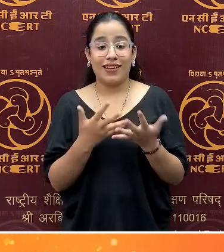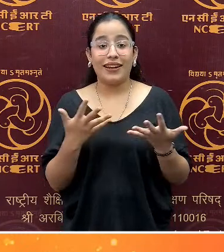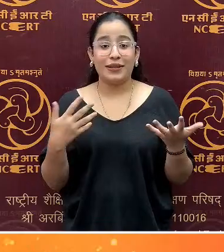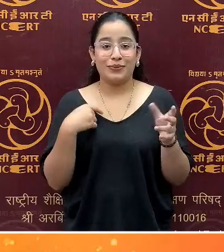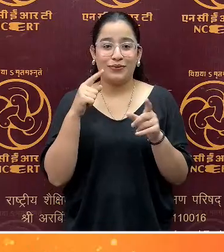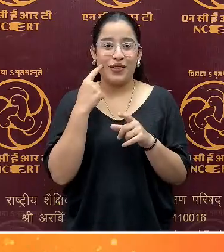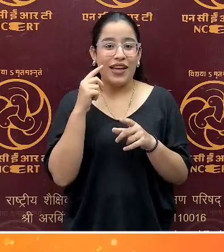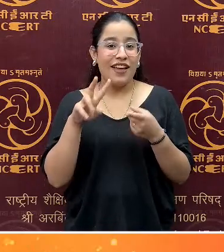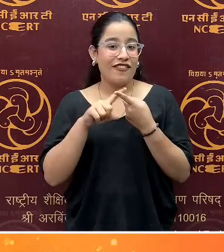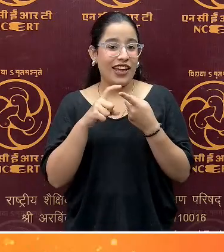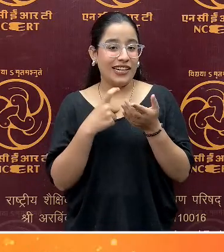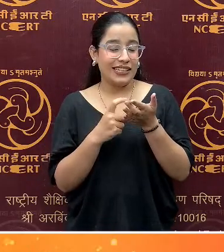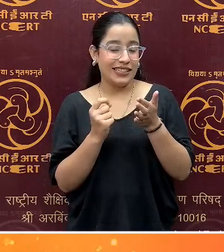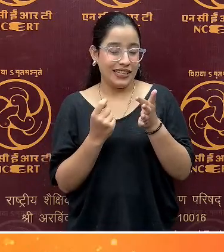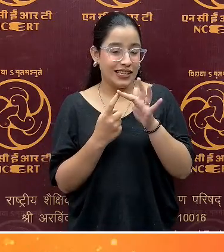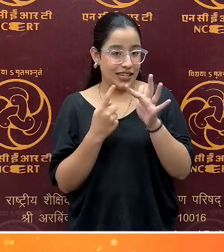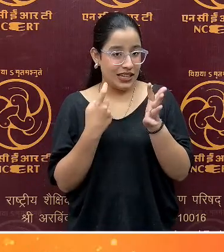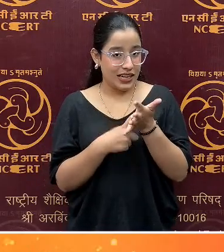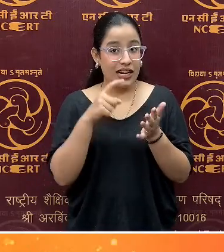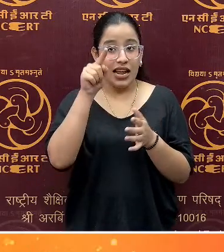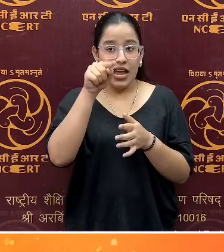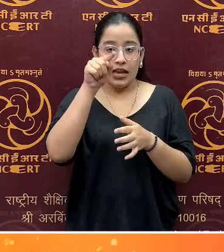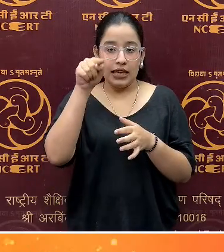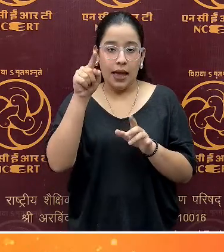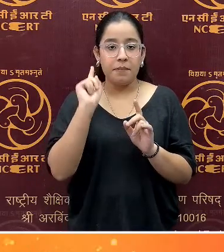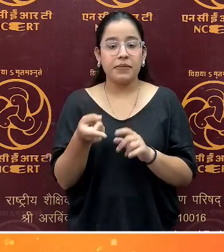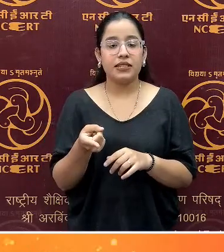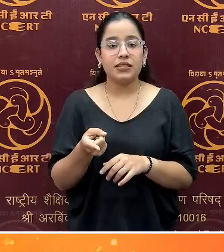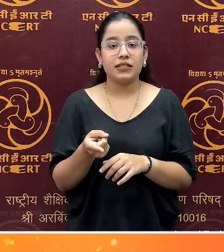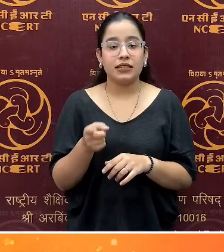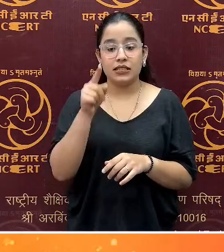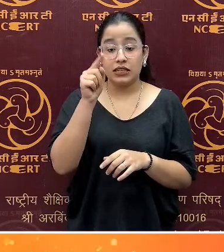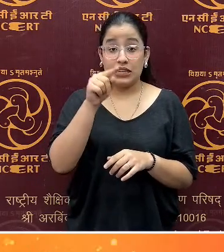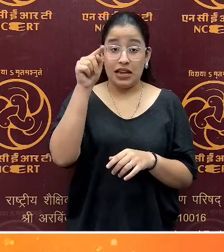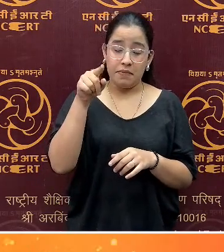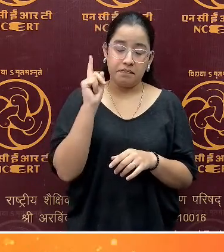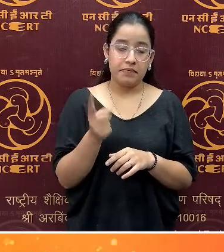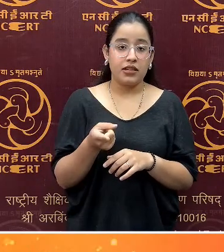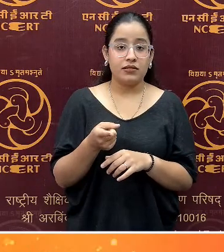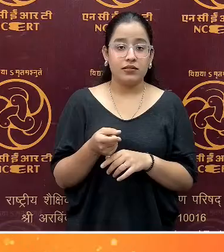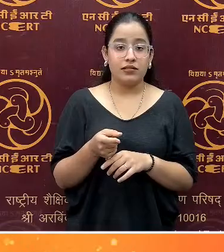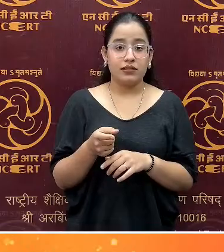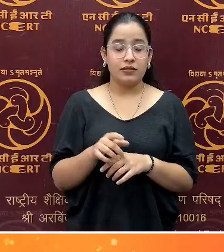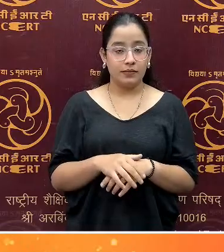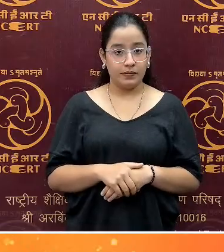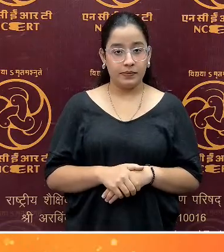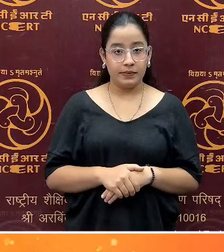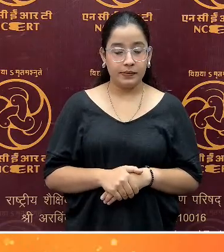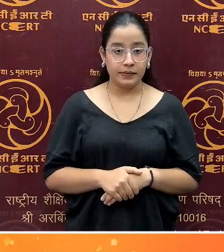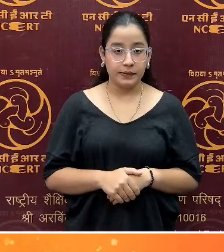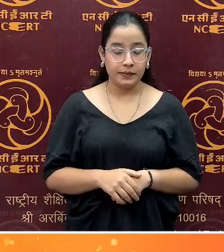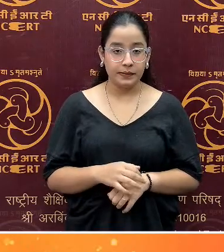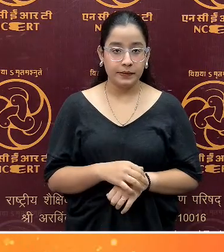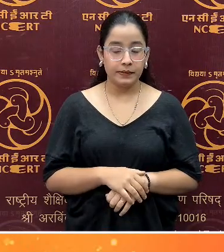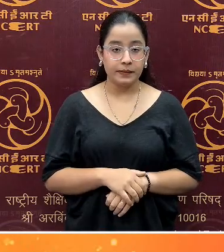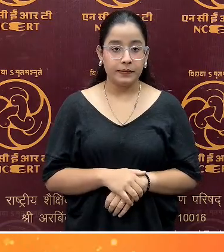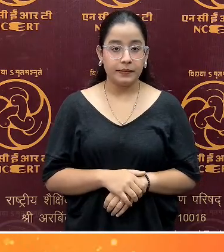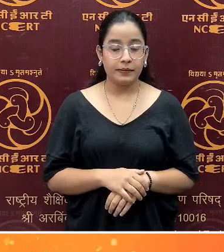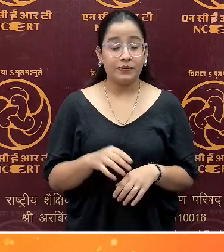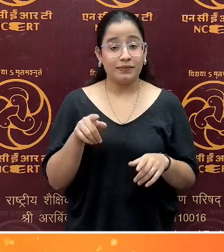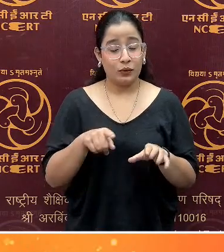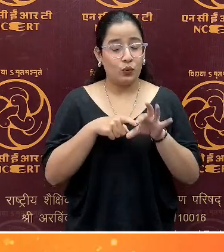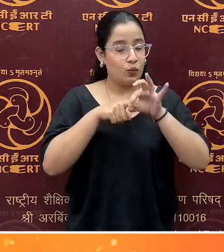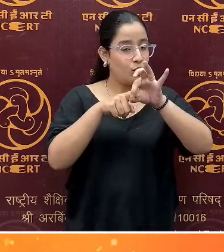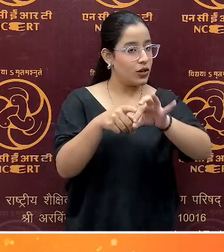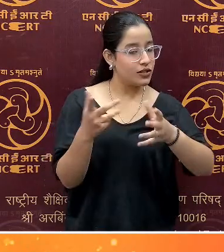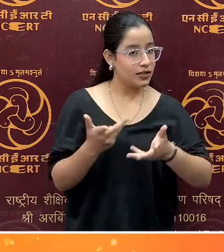we have to write with a cap over it. That cap is a very important part of this. Okay. Now the question